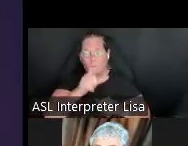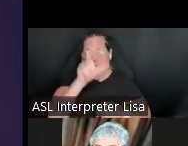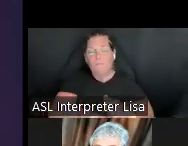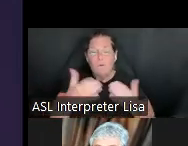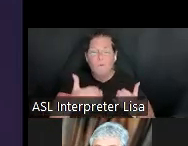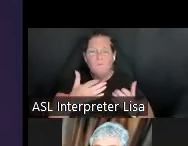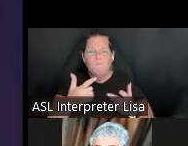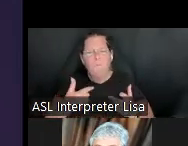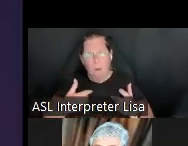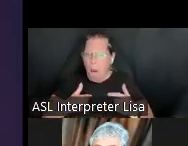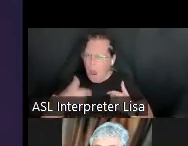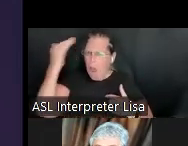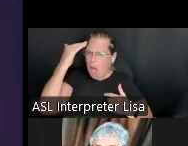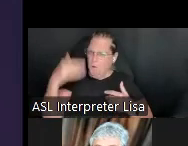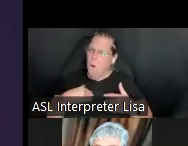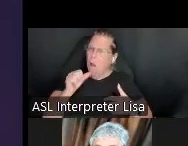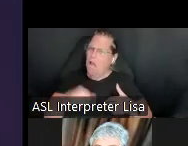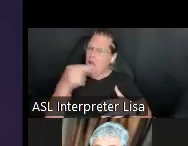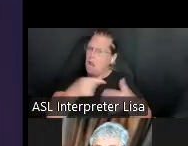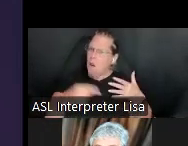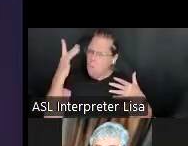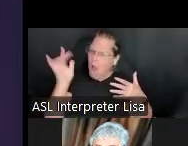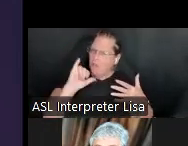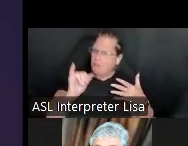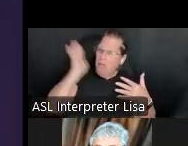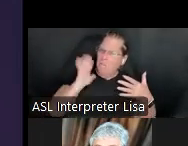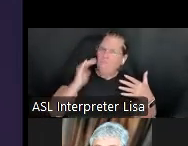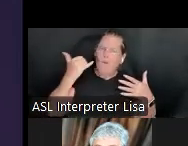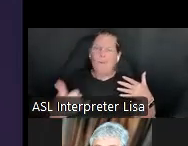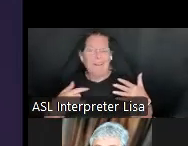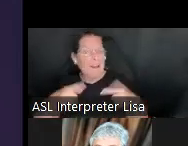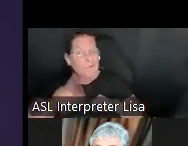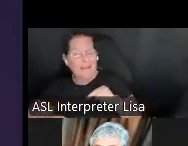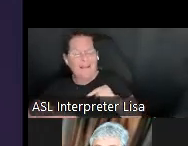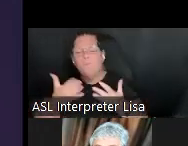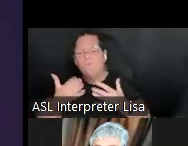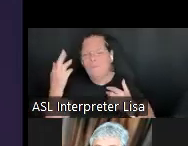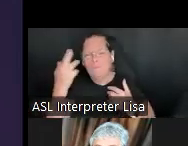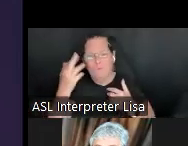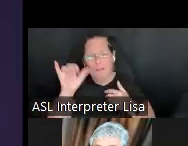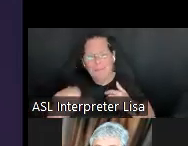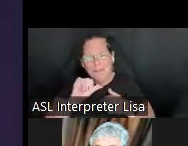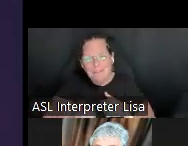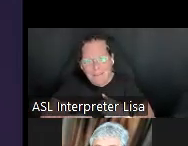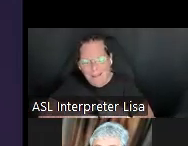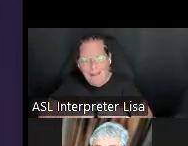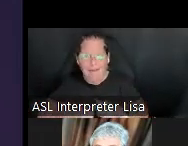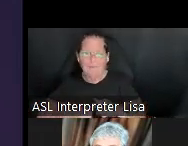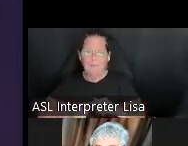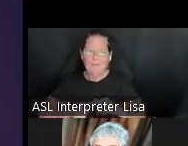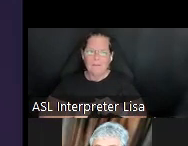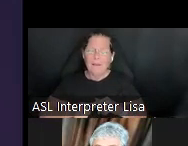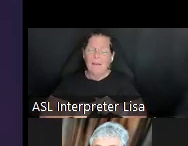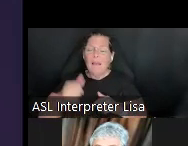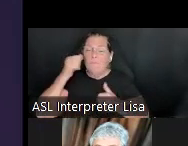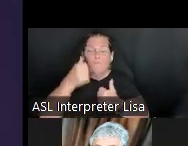their functional level post-brain injury. And remember that not all clients with a brain injury will be